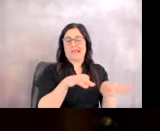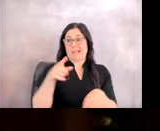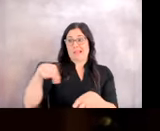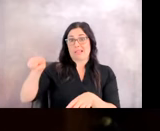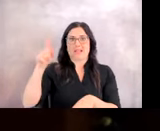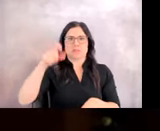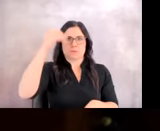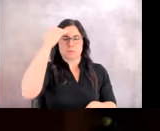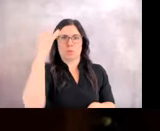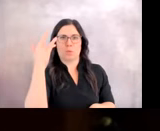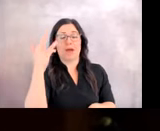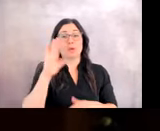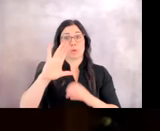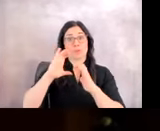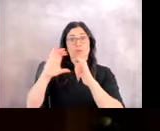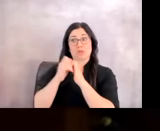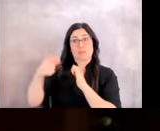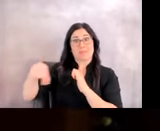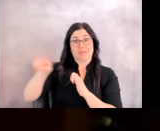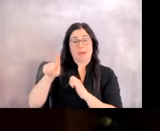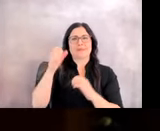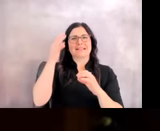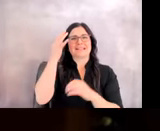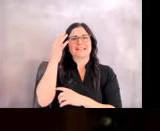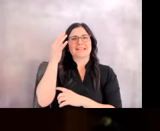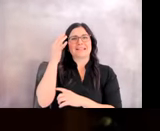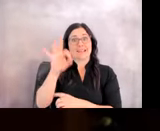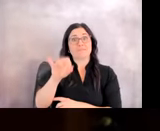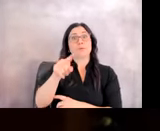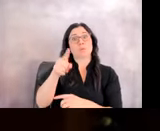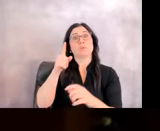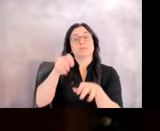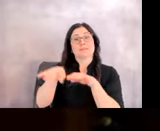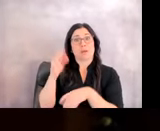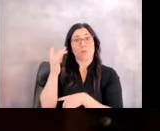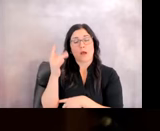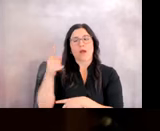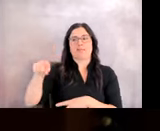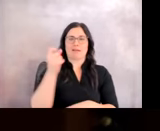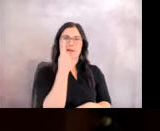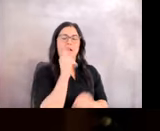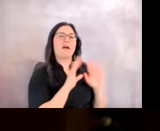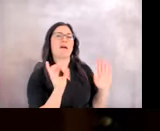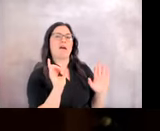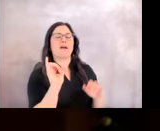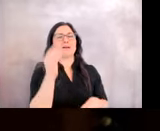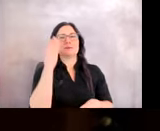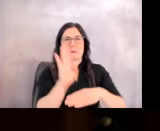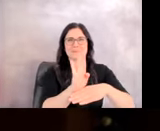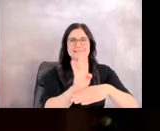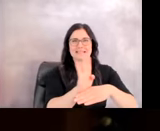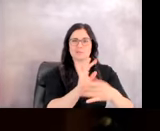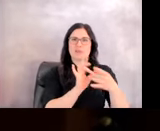student communications so that they have an understanding. Our job, especially in business, you know, I'm the hardcore HR